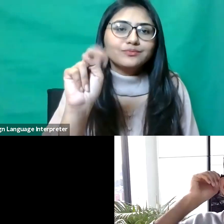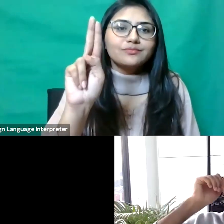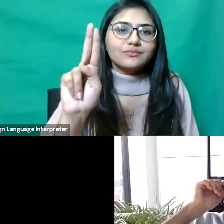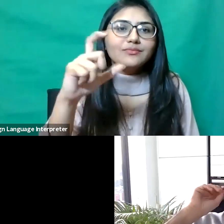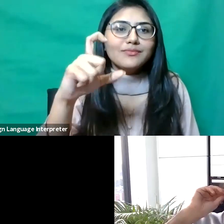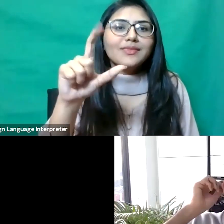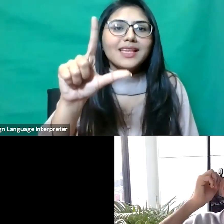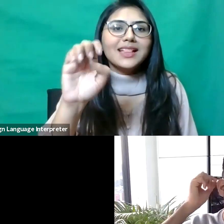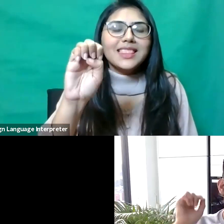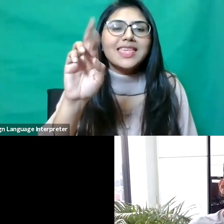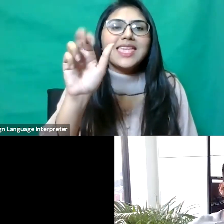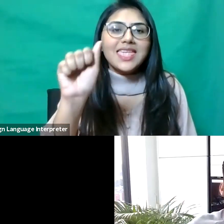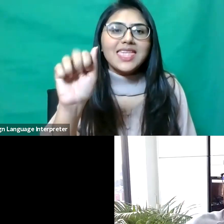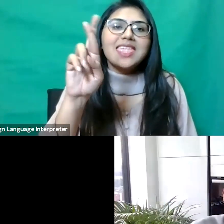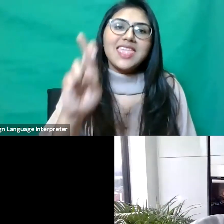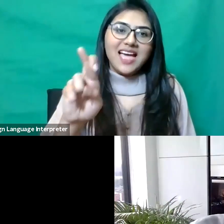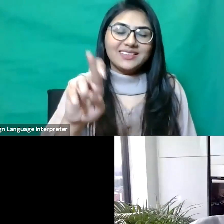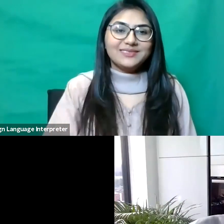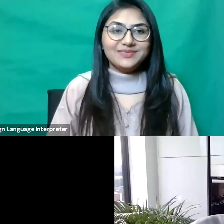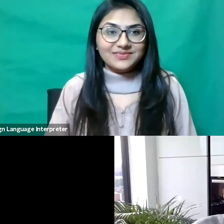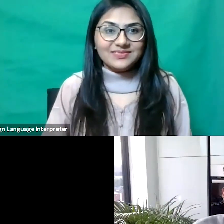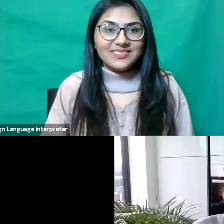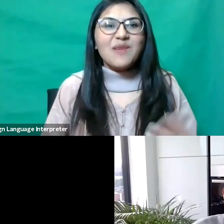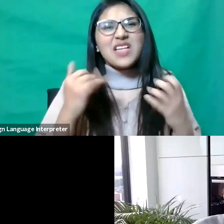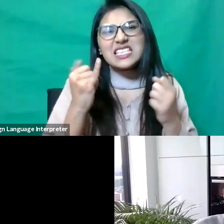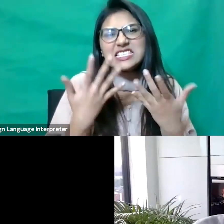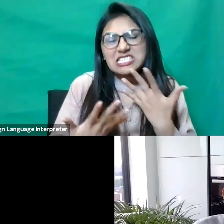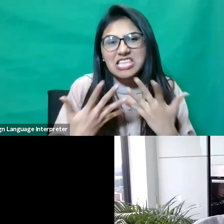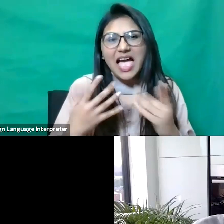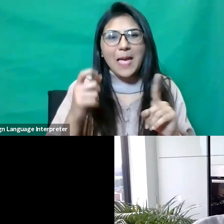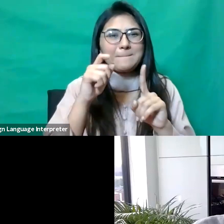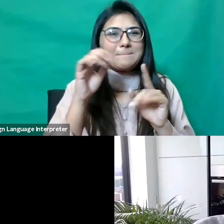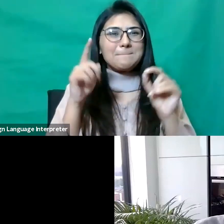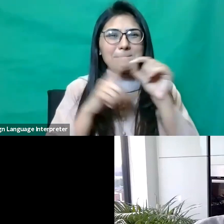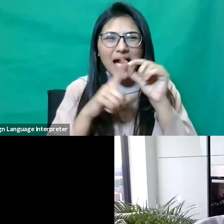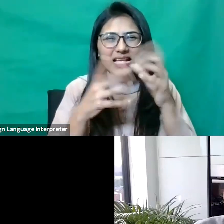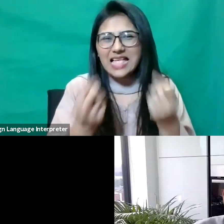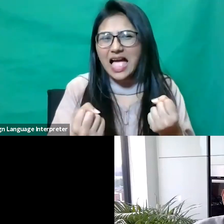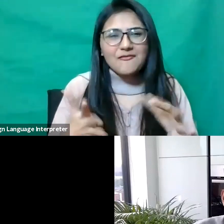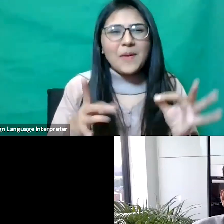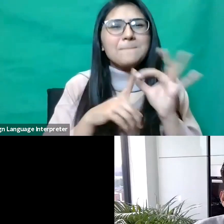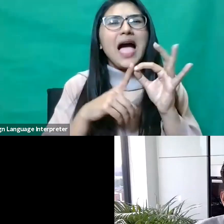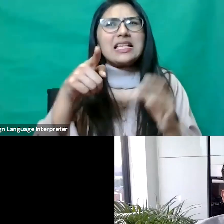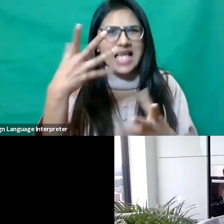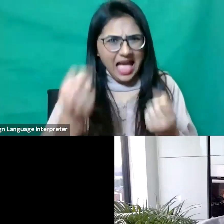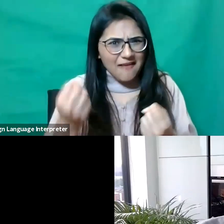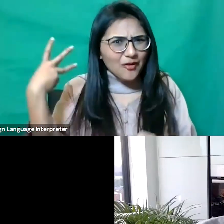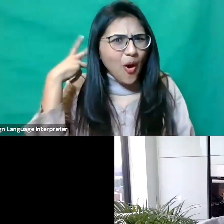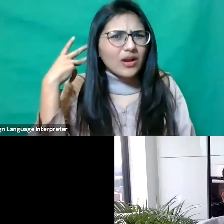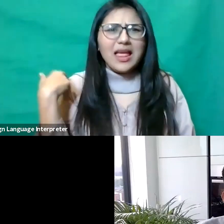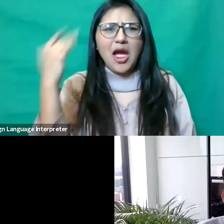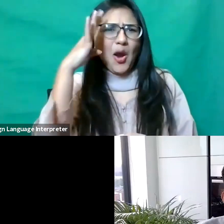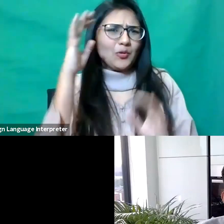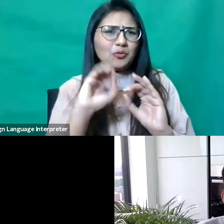Okay. Yeah, so I don't think Pakistan they do. I don't think they do a cochlear, which